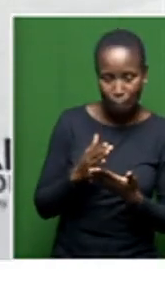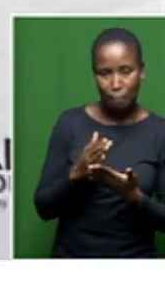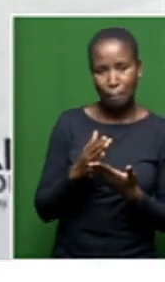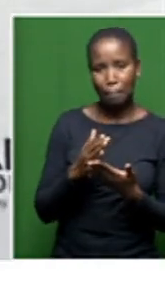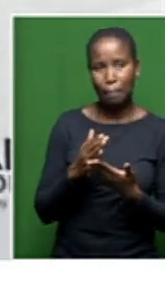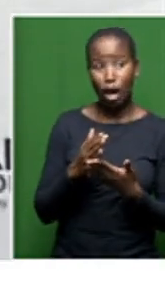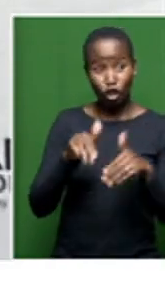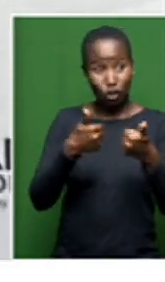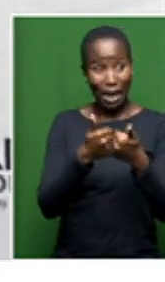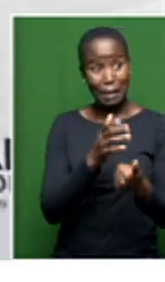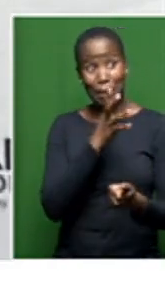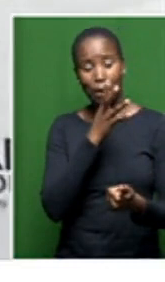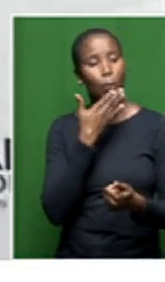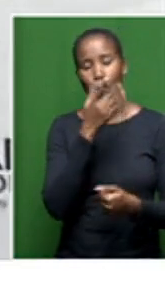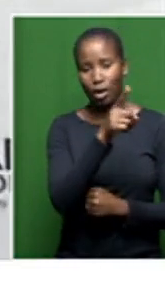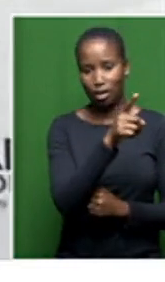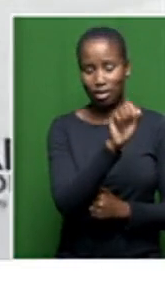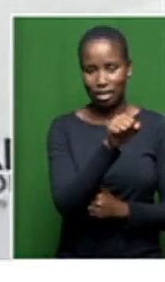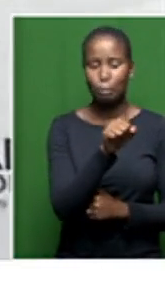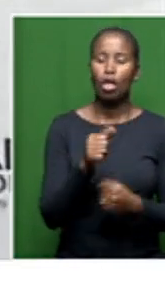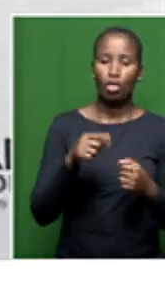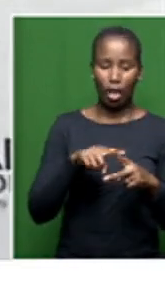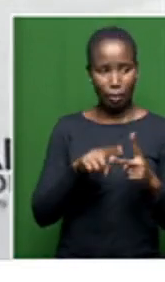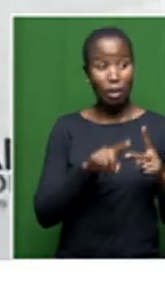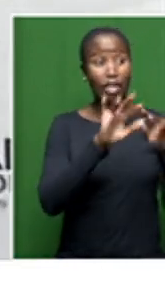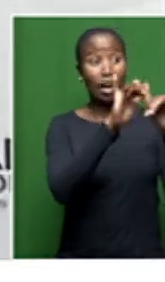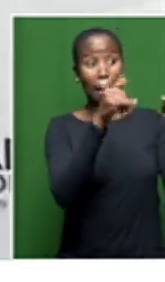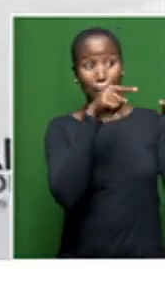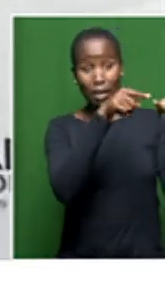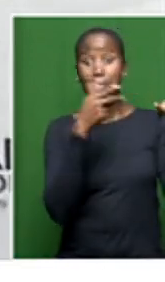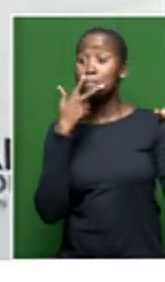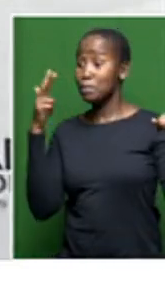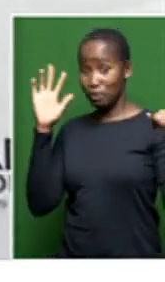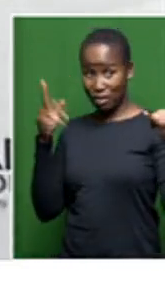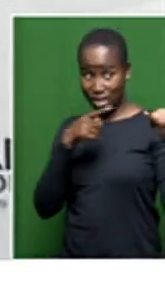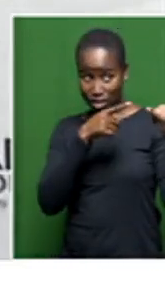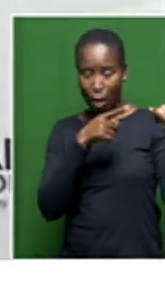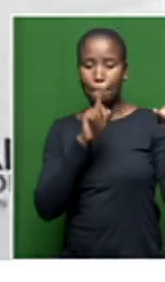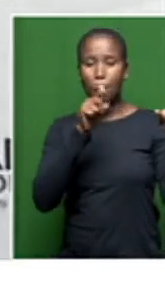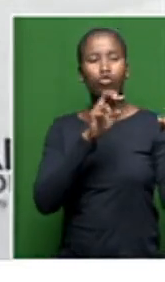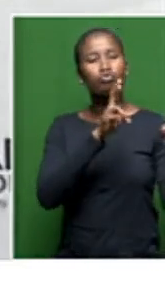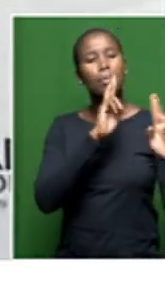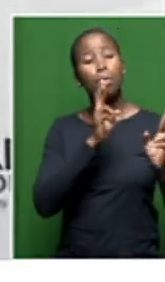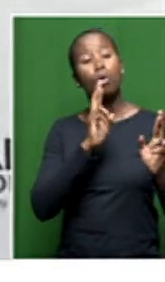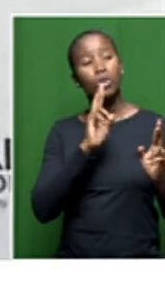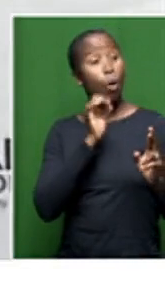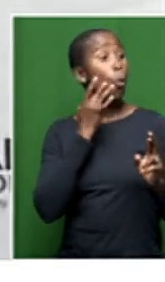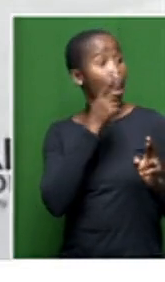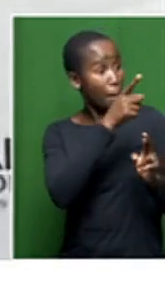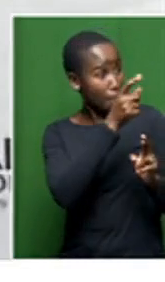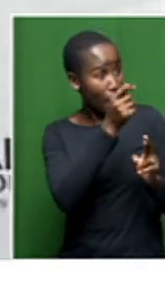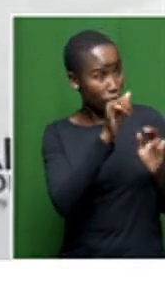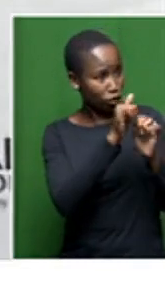too many challenges. Mm. And then we would get reporting from the company in terms of when the money starts getting spent and how